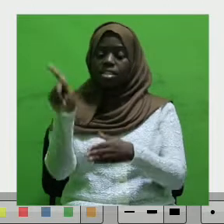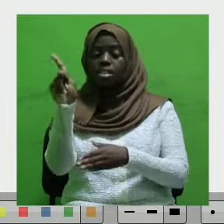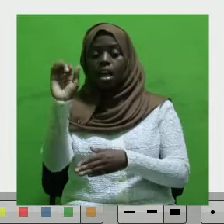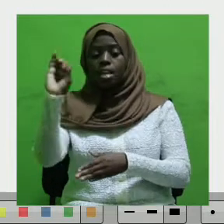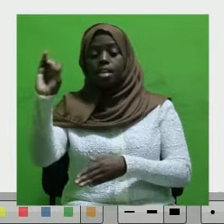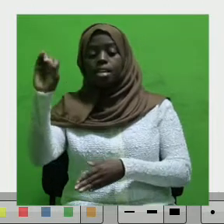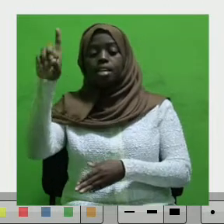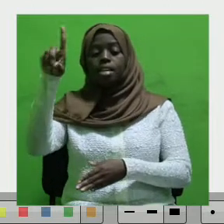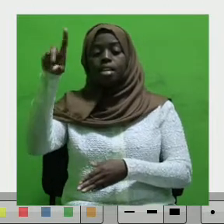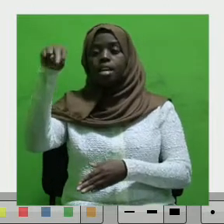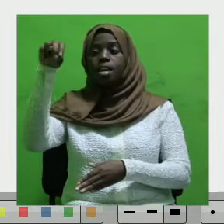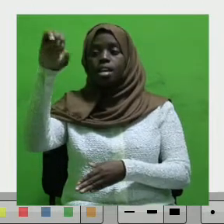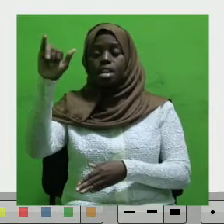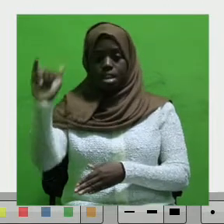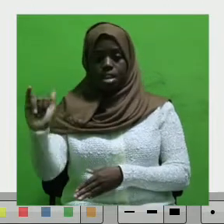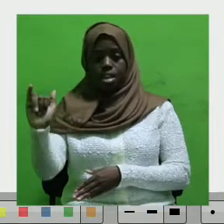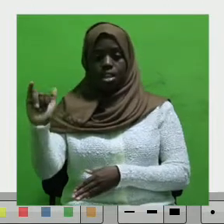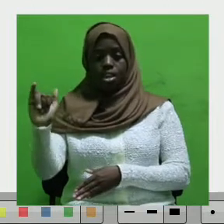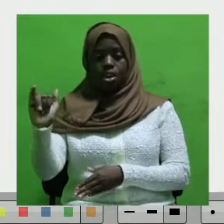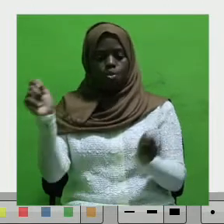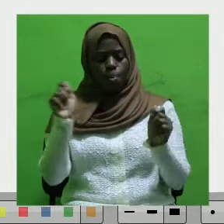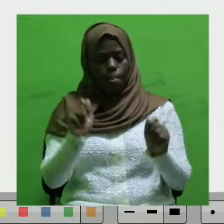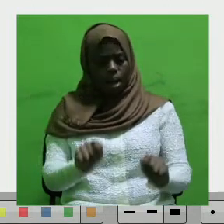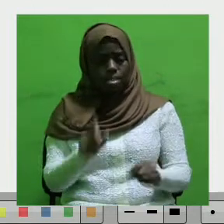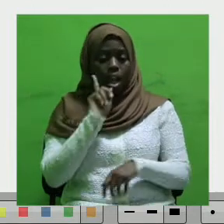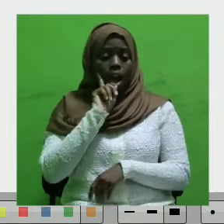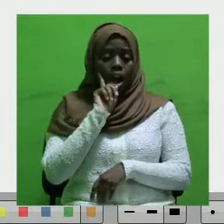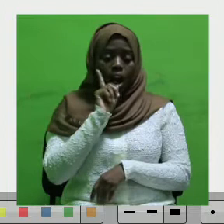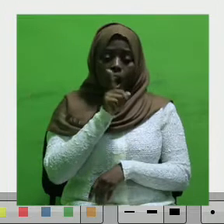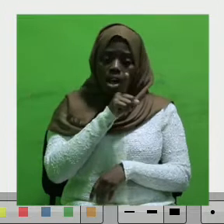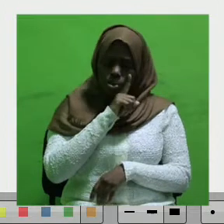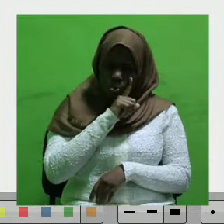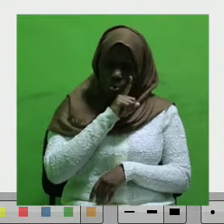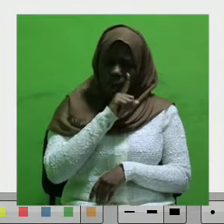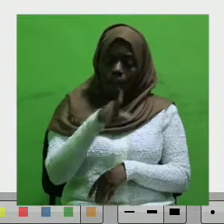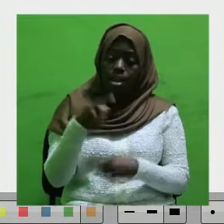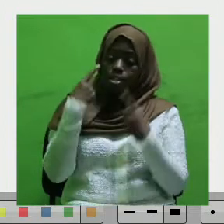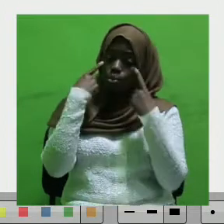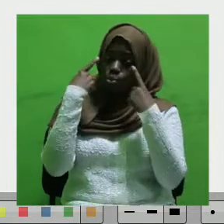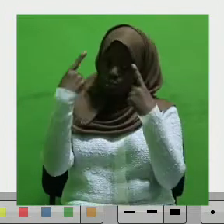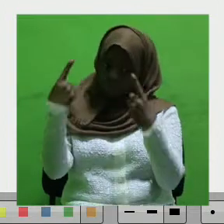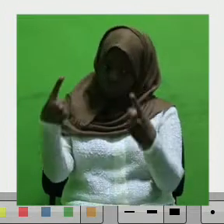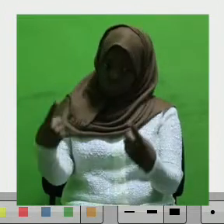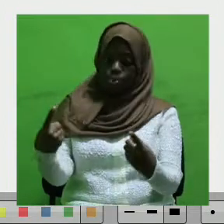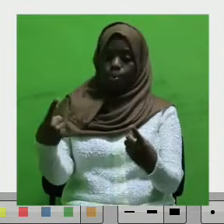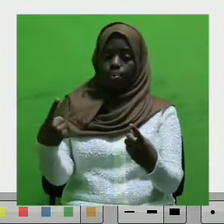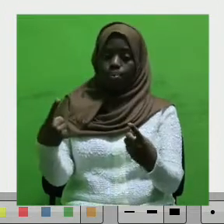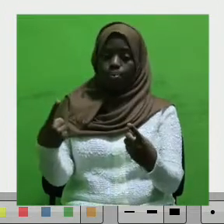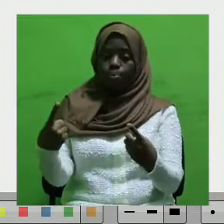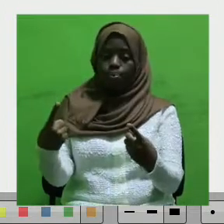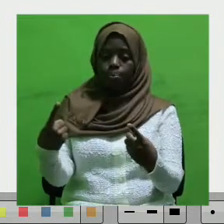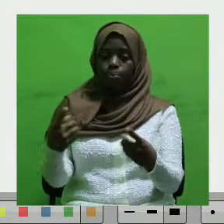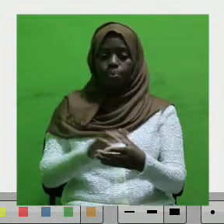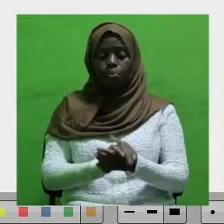ultrafiltration. So in this question, you are required to answer or to show how does